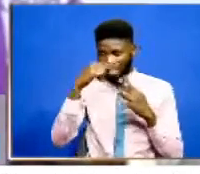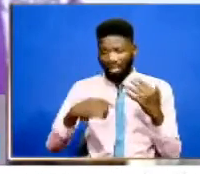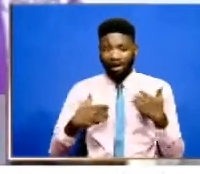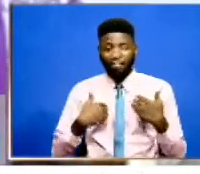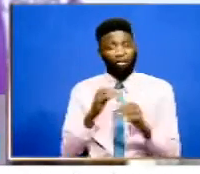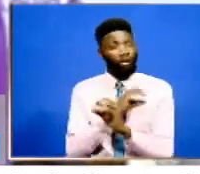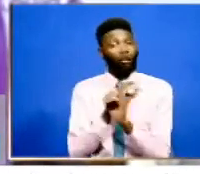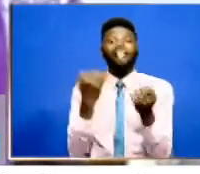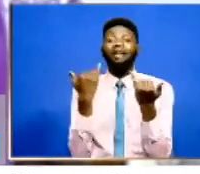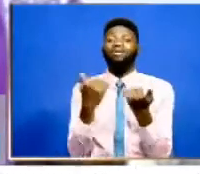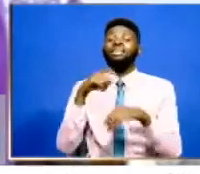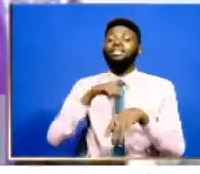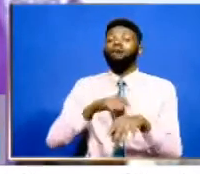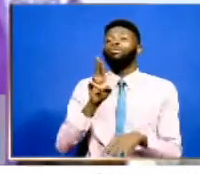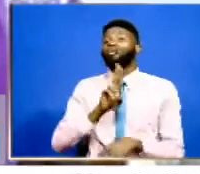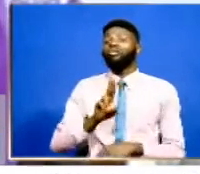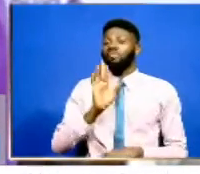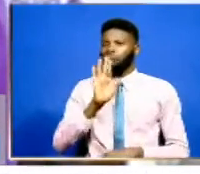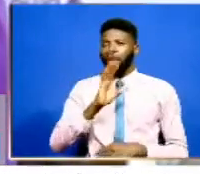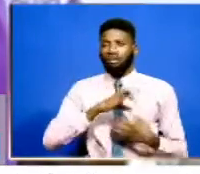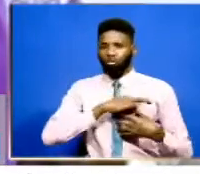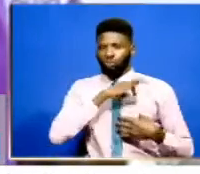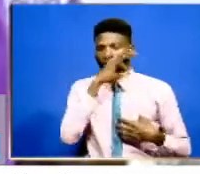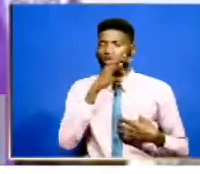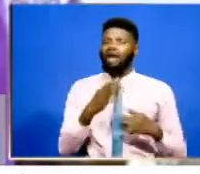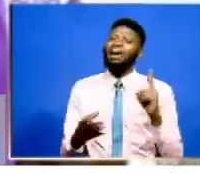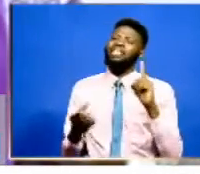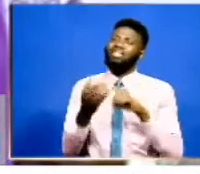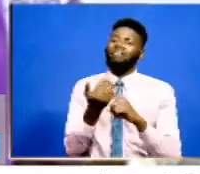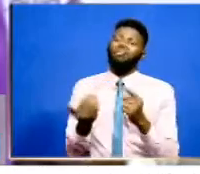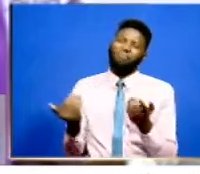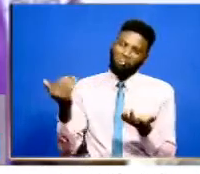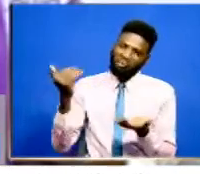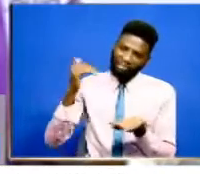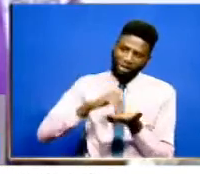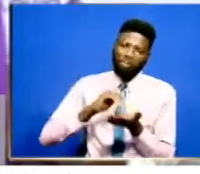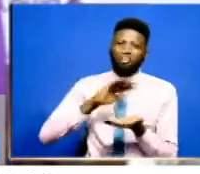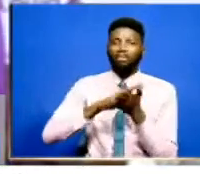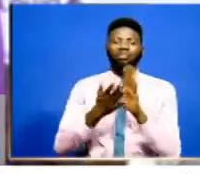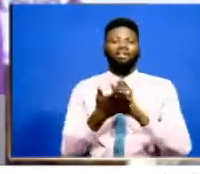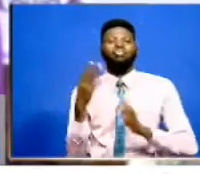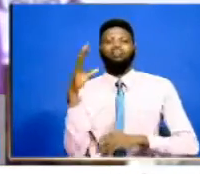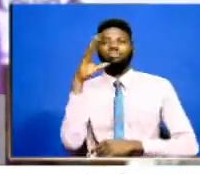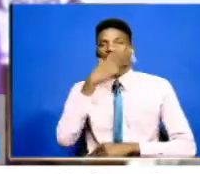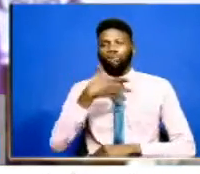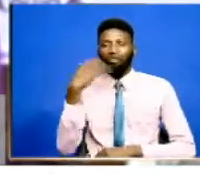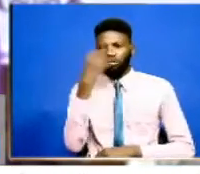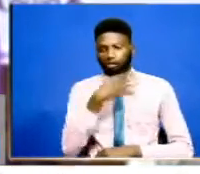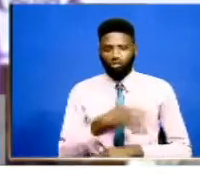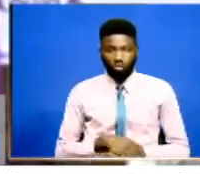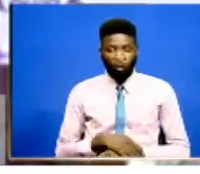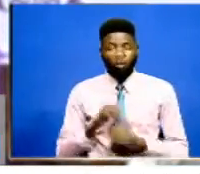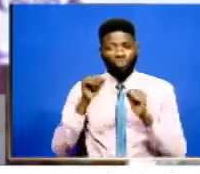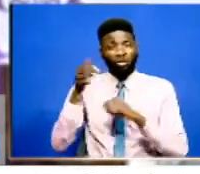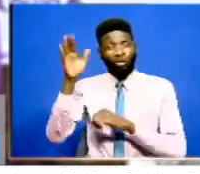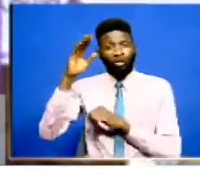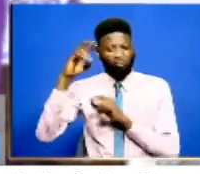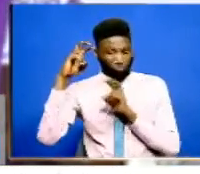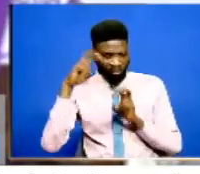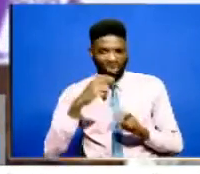beauty of your soul. That God, looking at you, can say, I have found my